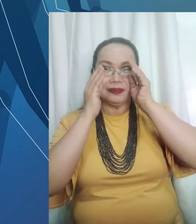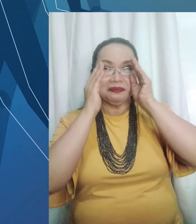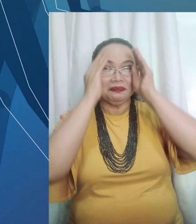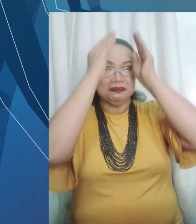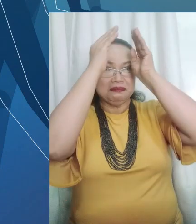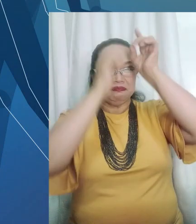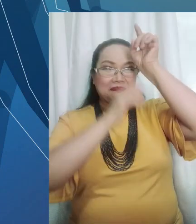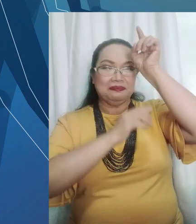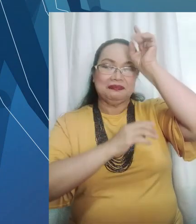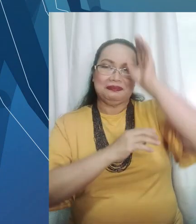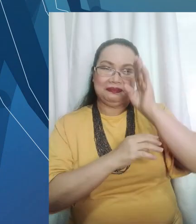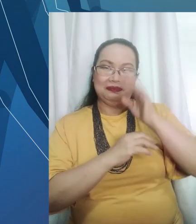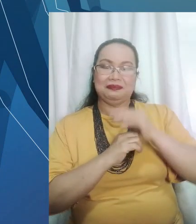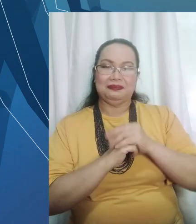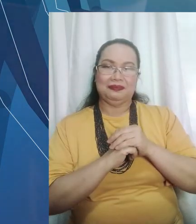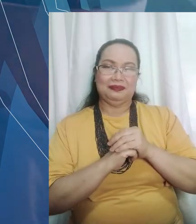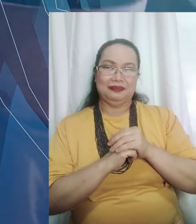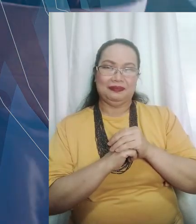look up,